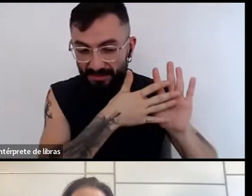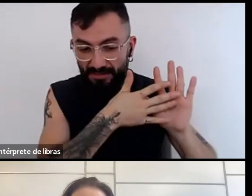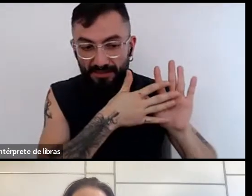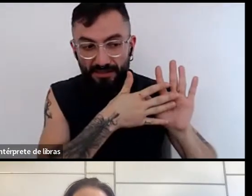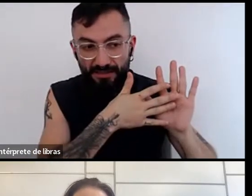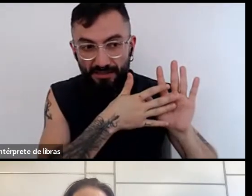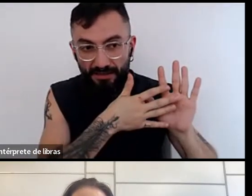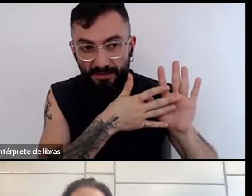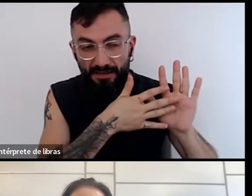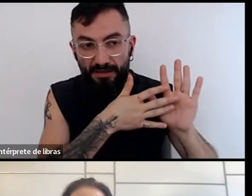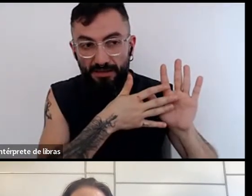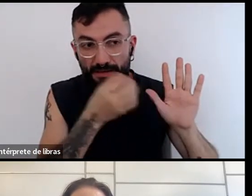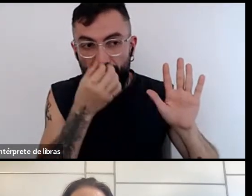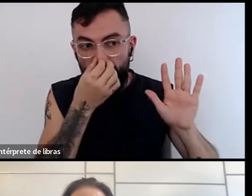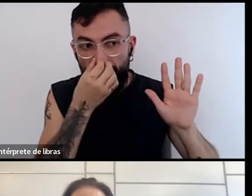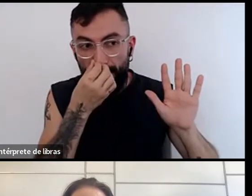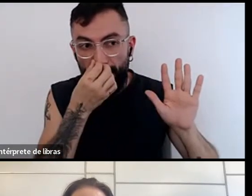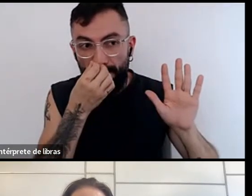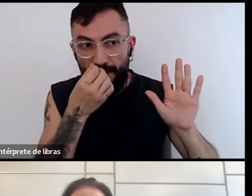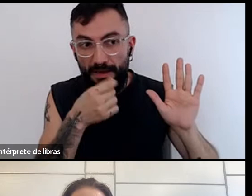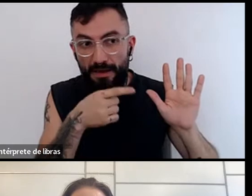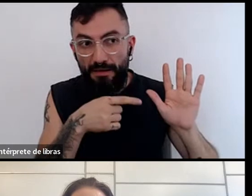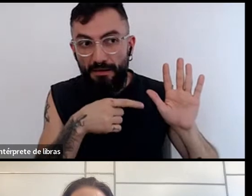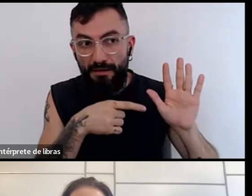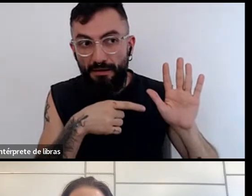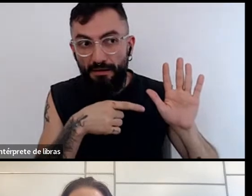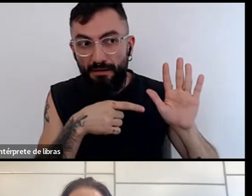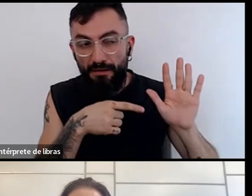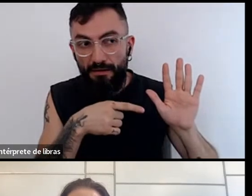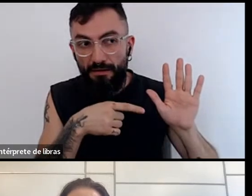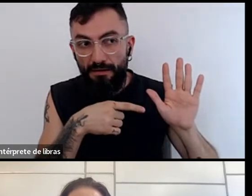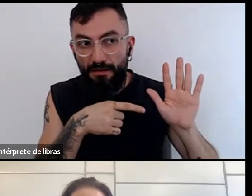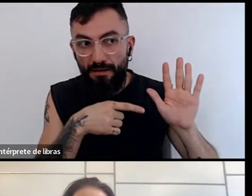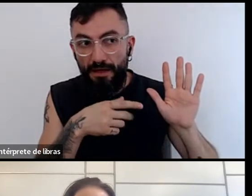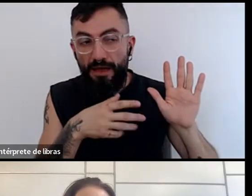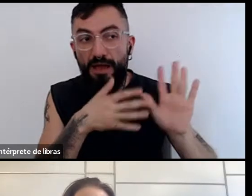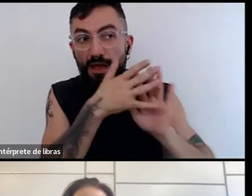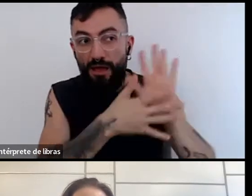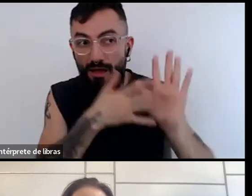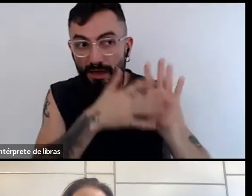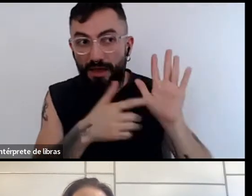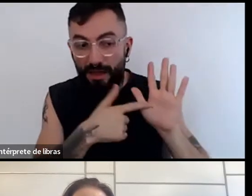written languages, we don't have